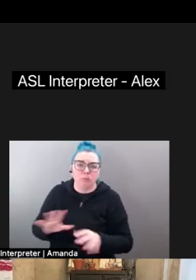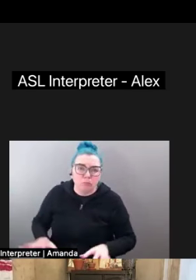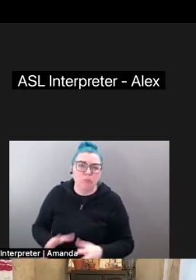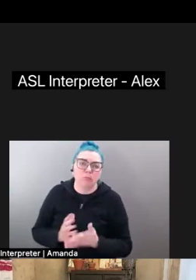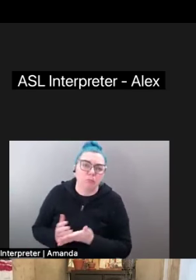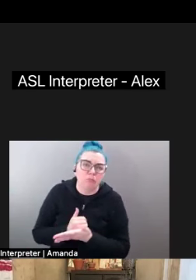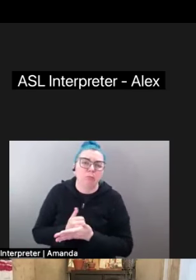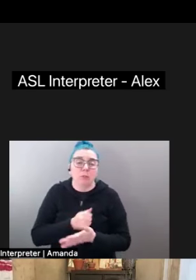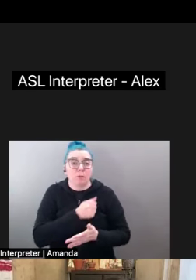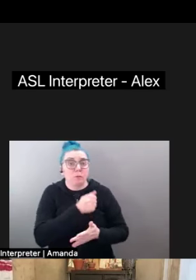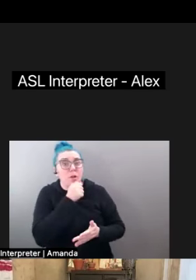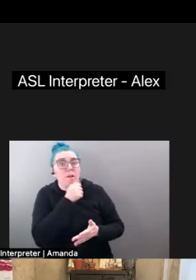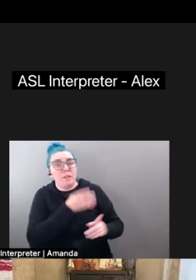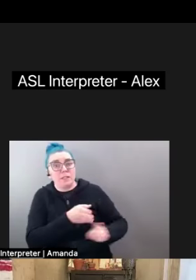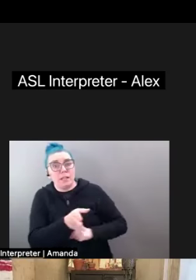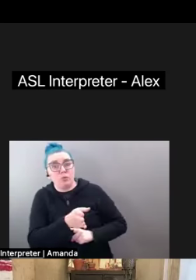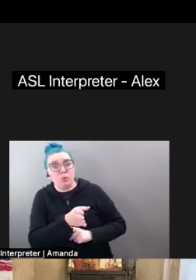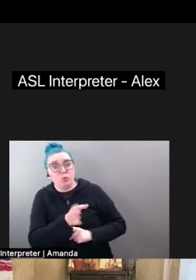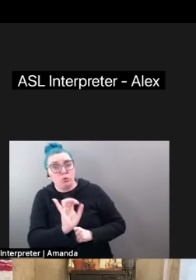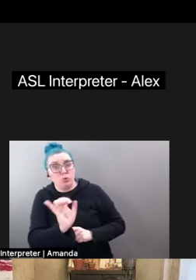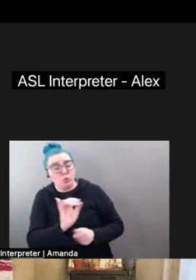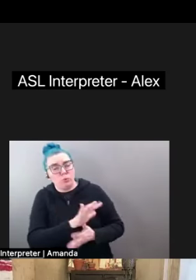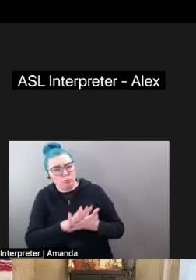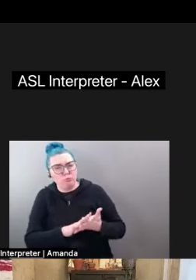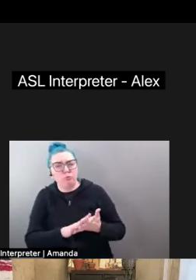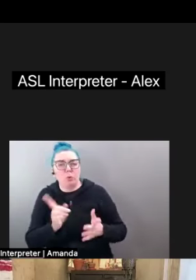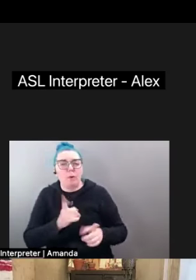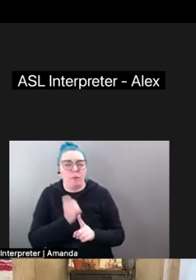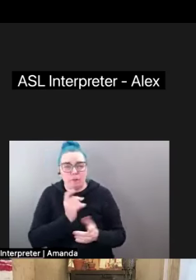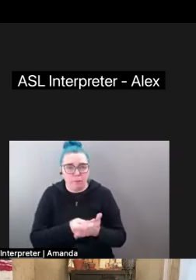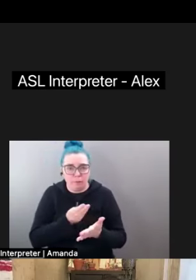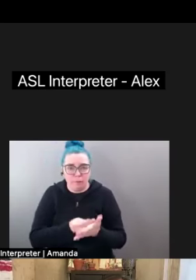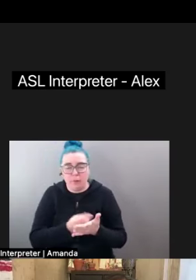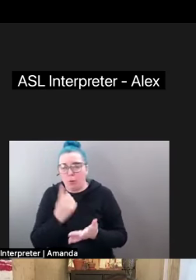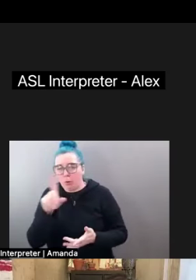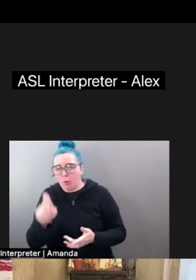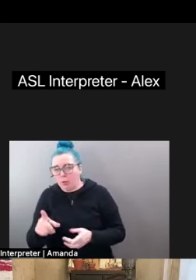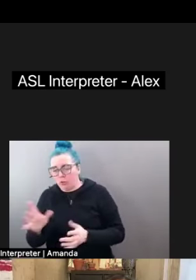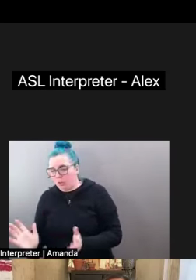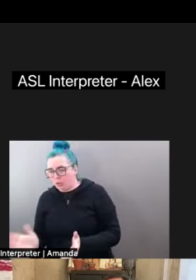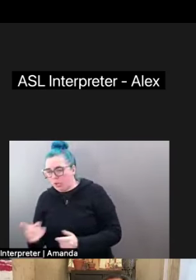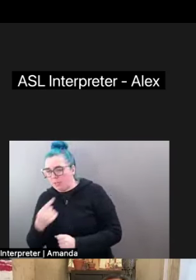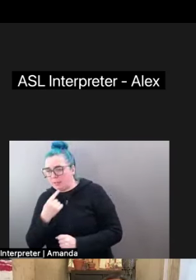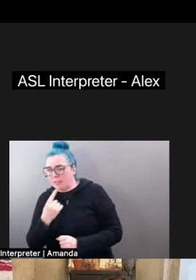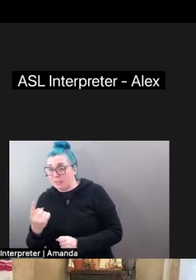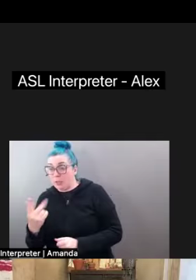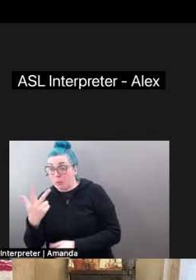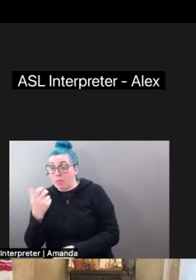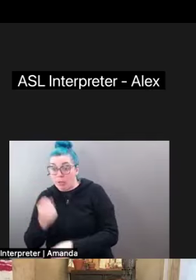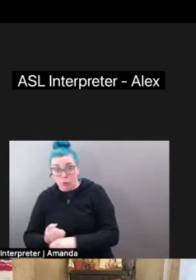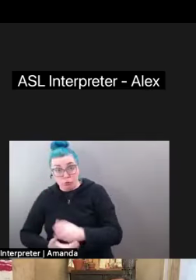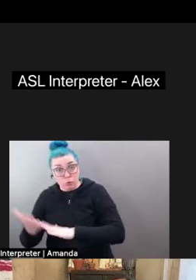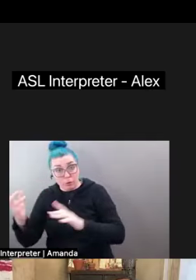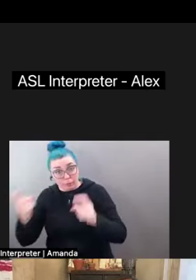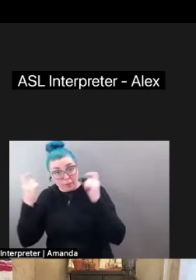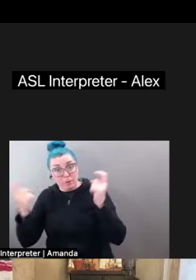note, I see a question in the chat. If the festival has ran for more than 3 years but has paused, does it qualify? It would qualify